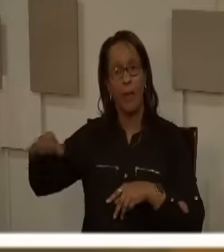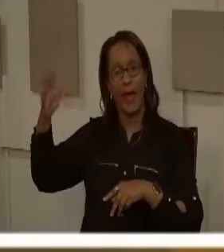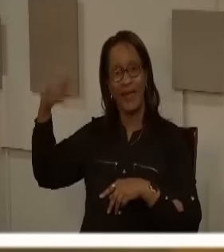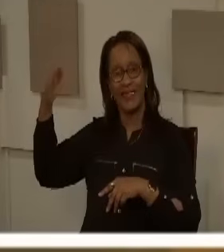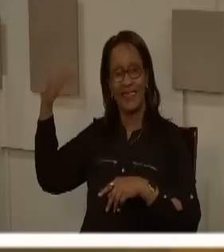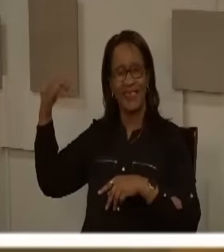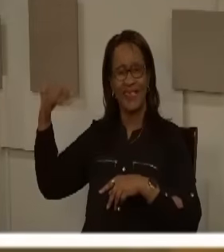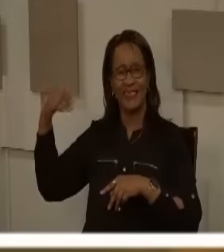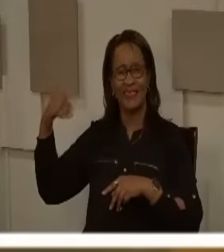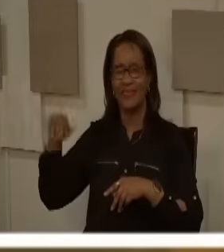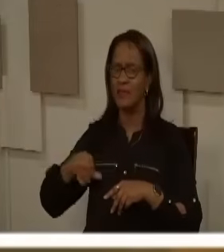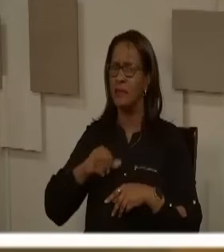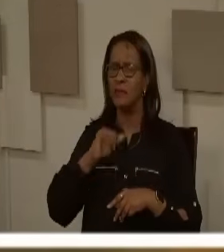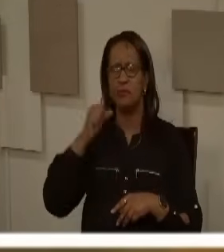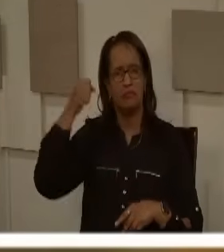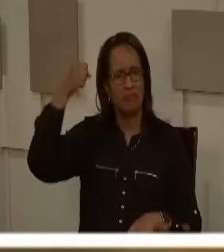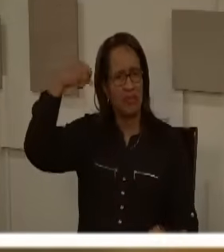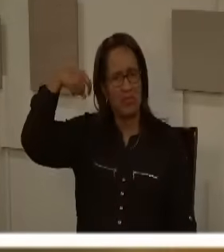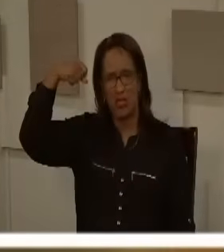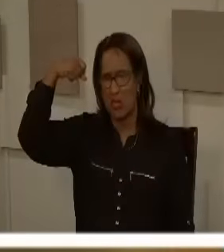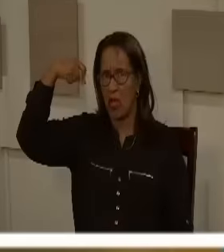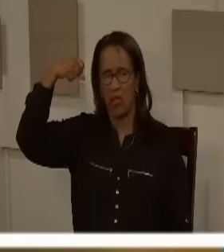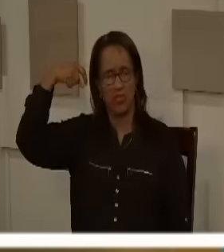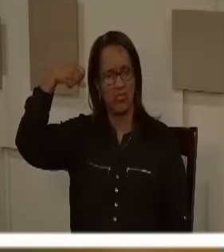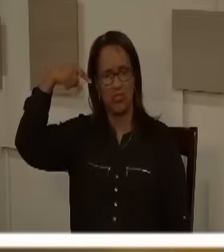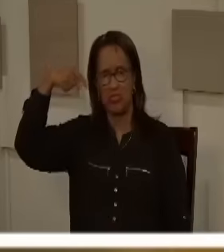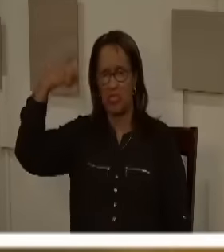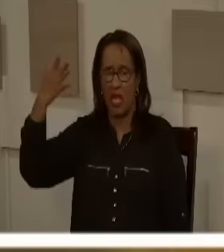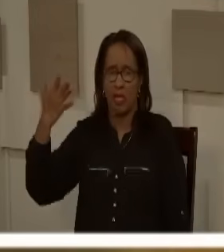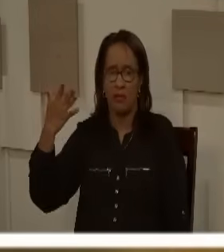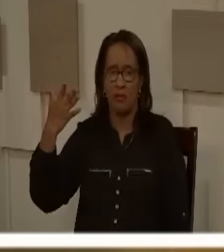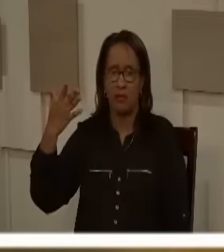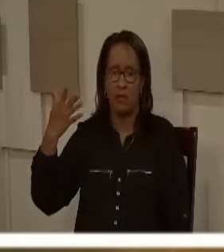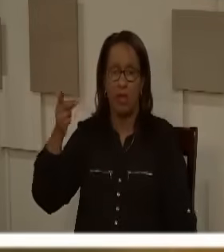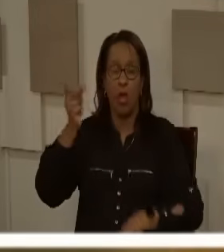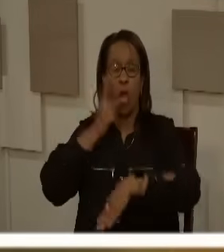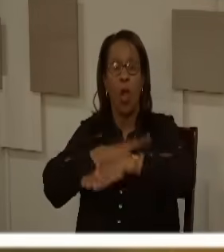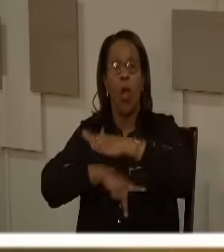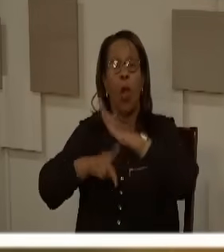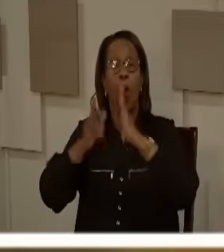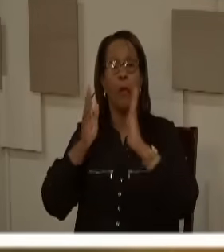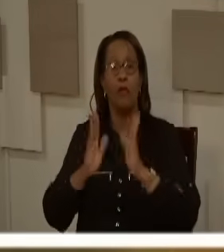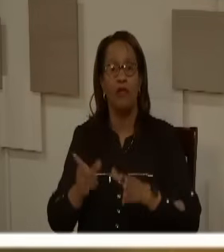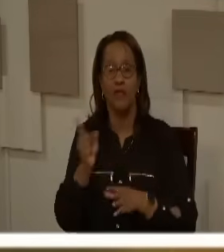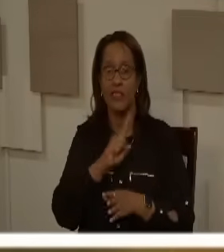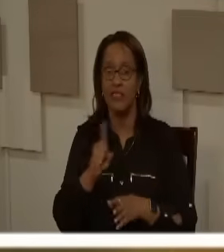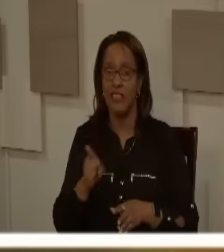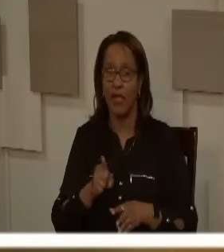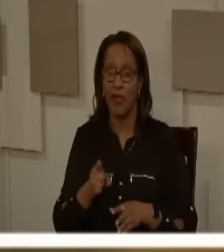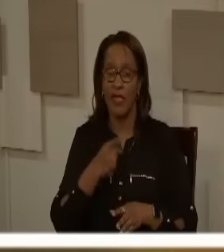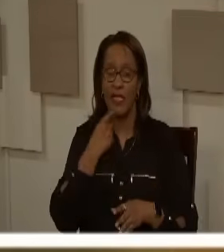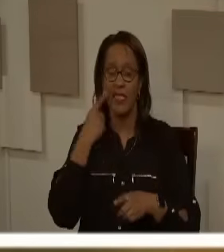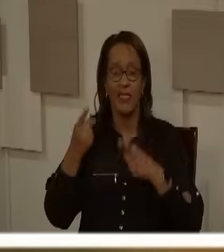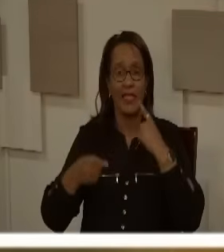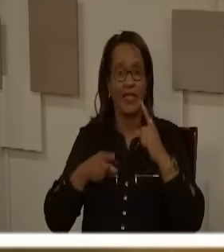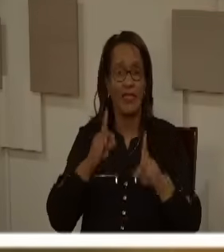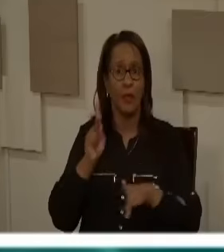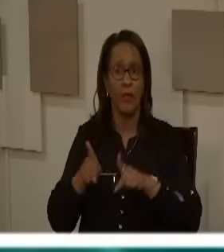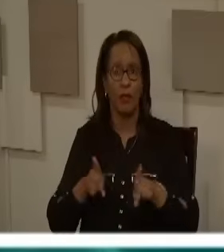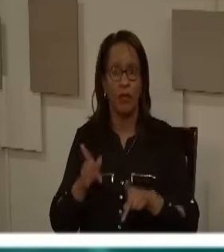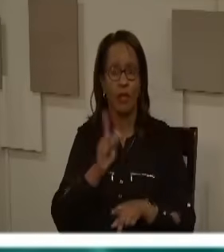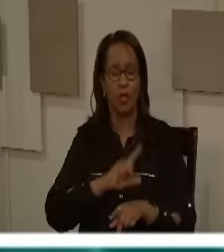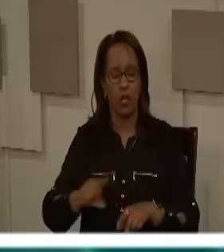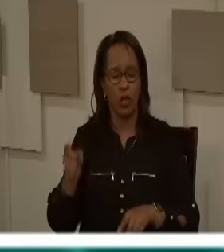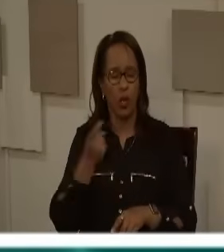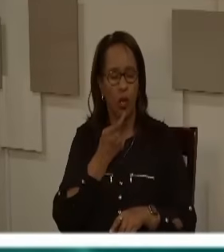understand it so differently. It is the Lord who speaks. Over the house of David and the citizens of Jerusalem, I